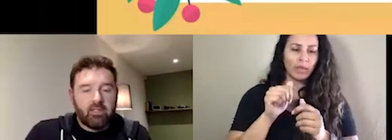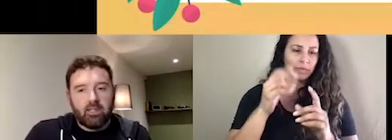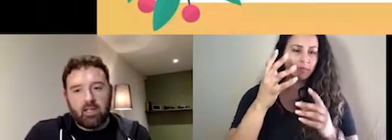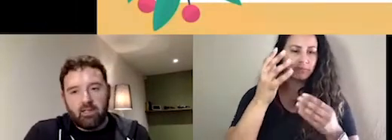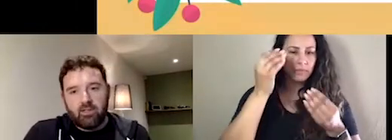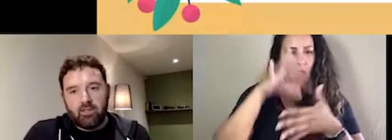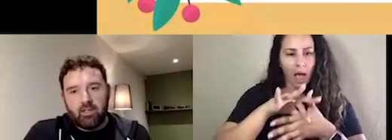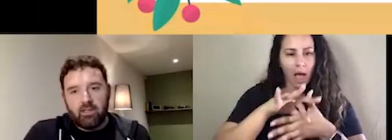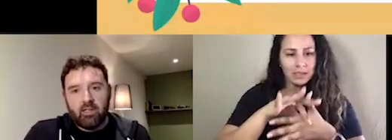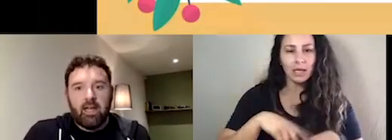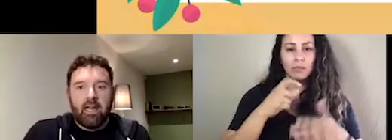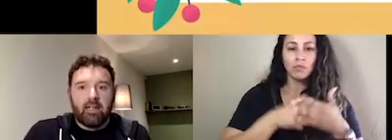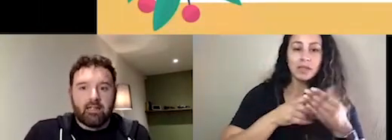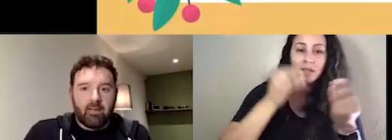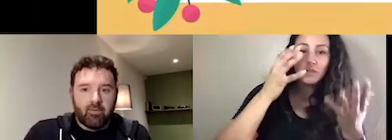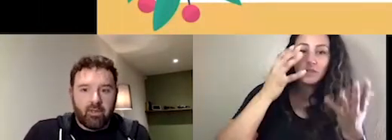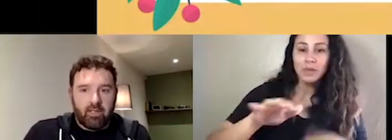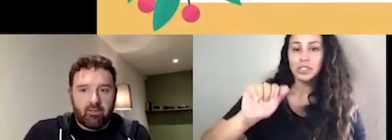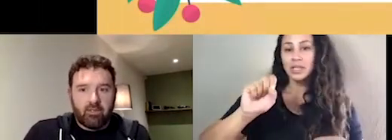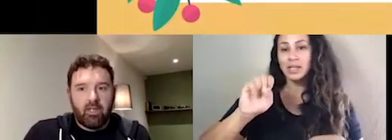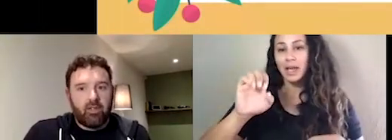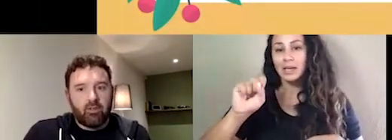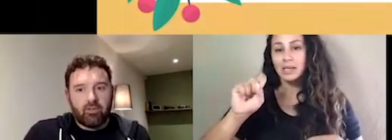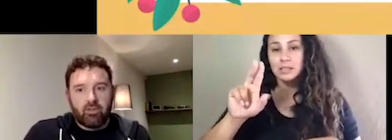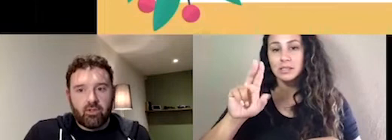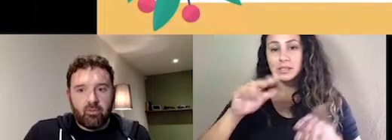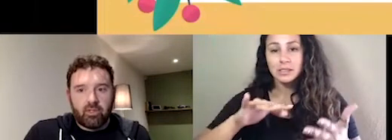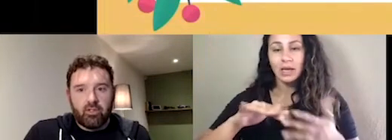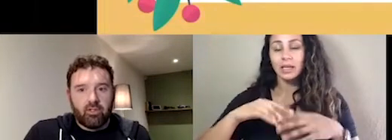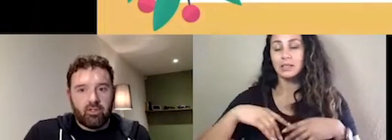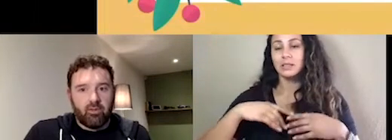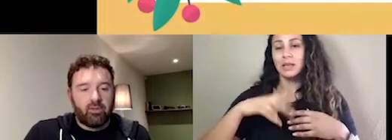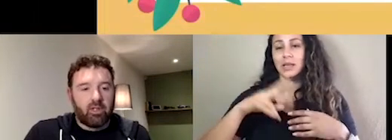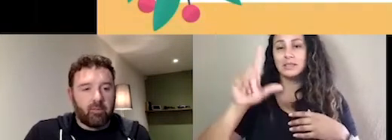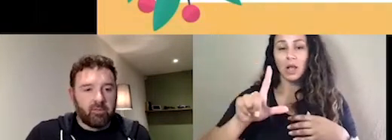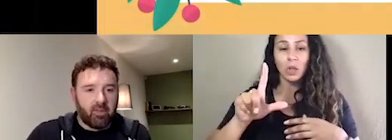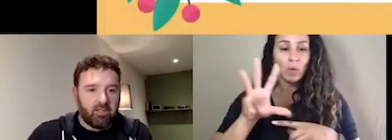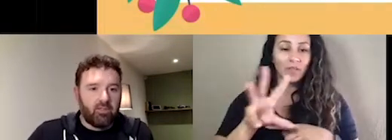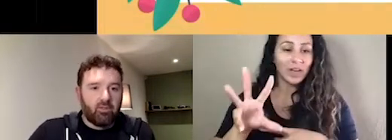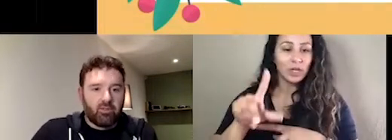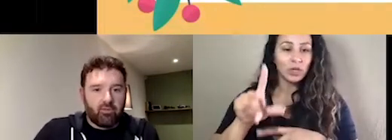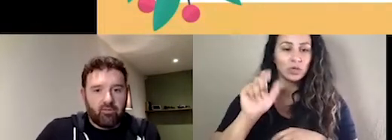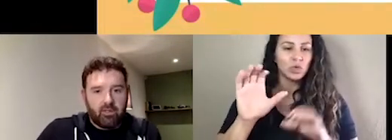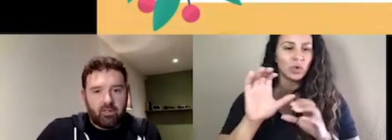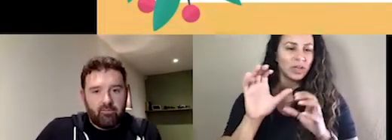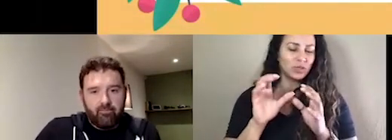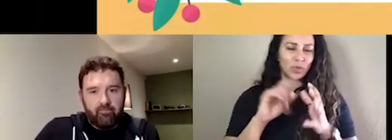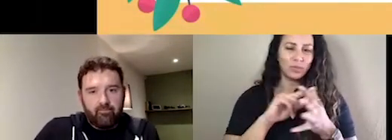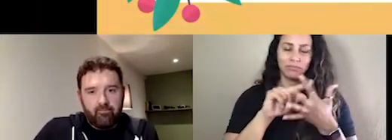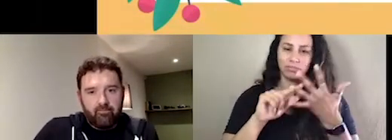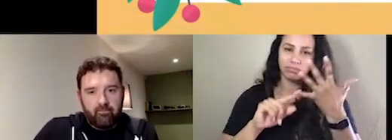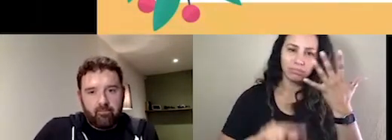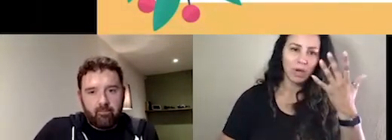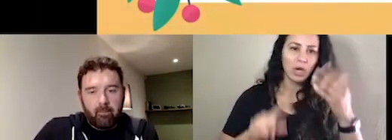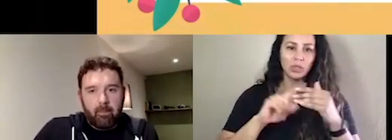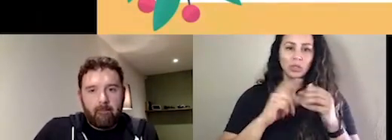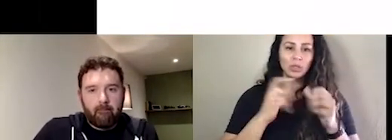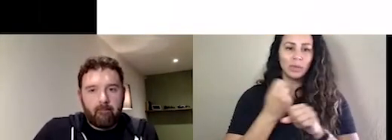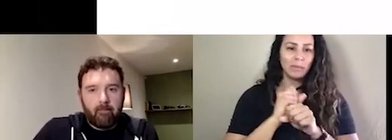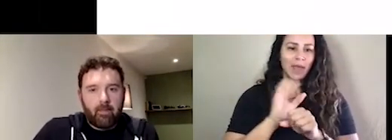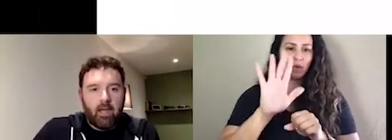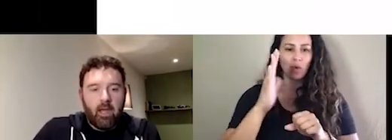Information to case studies and demo videos, there's so much you can do to optimize your storefront.